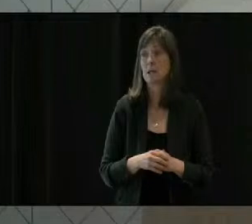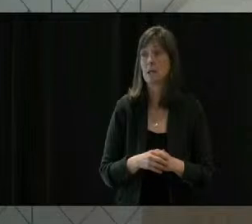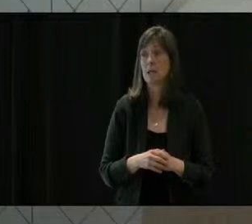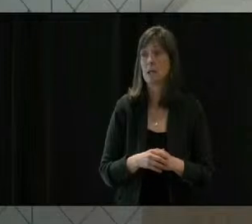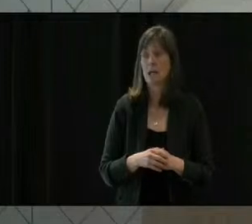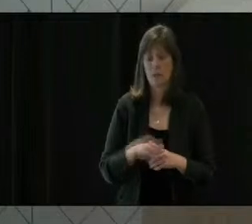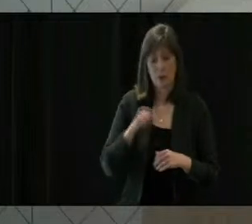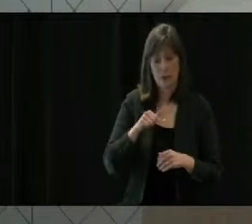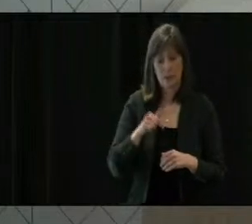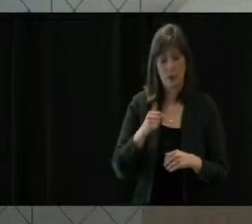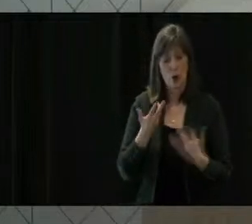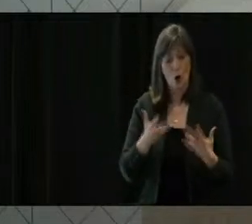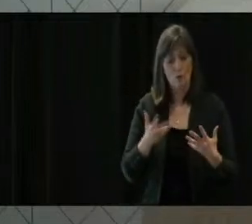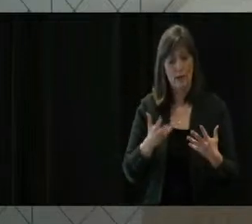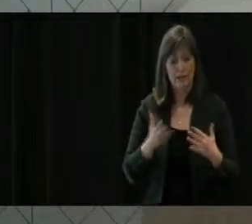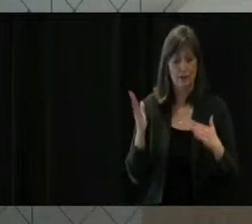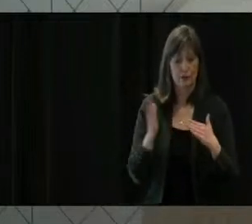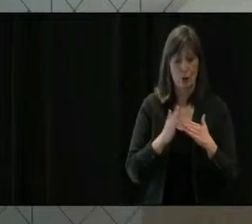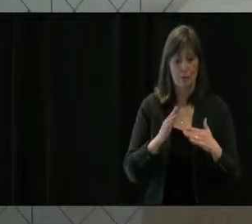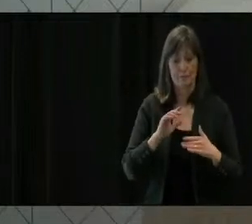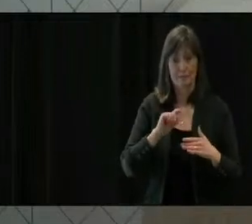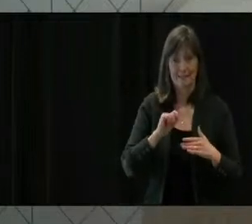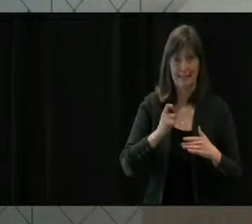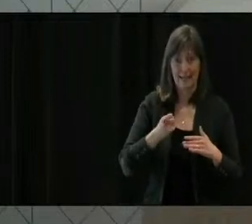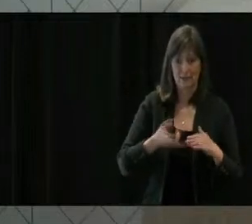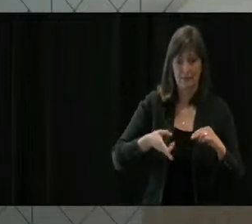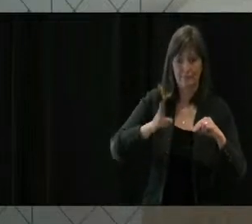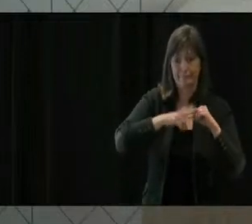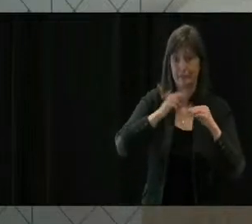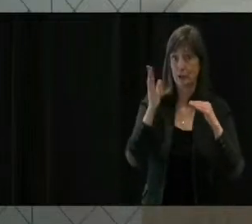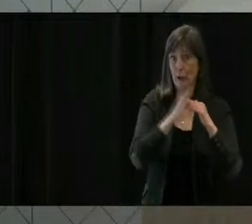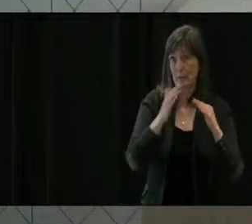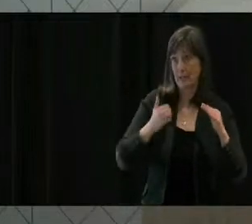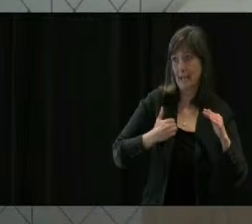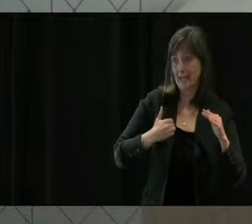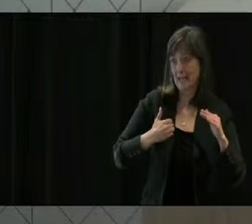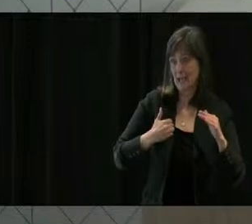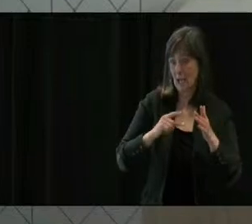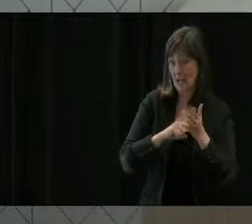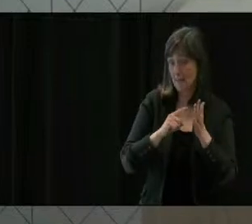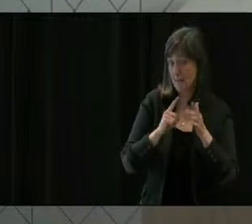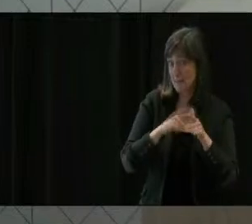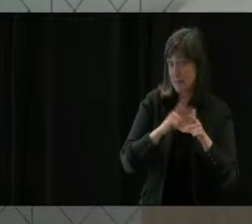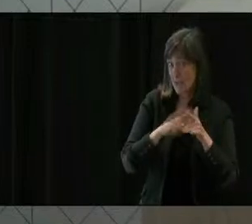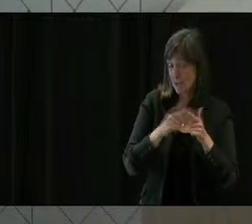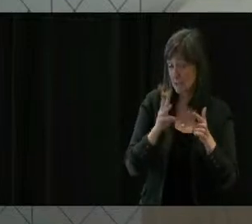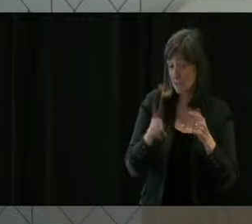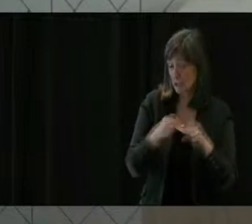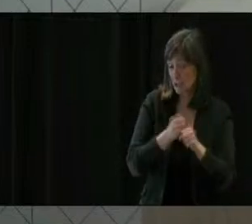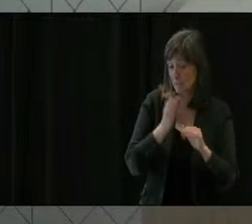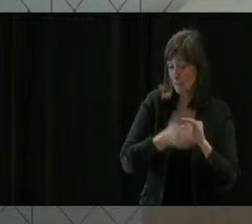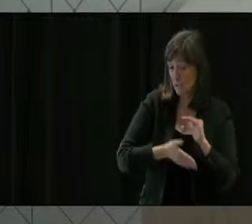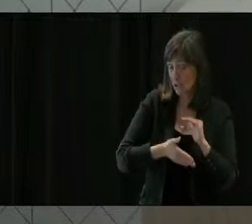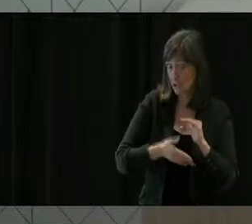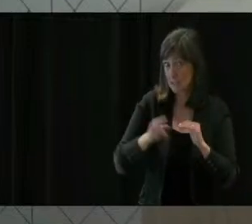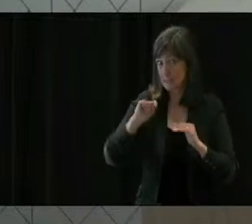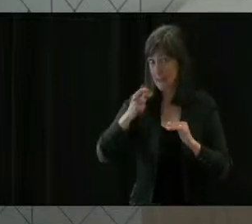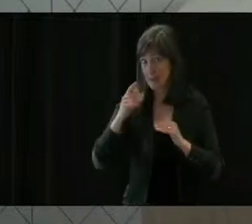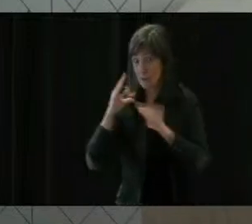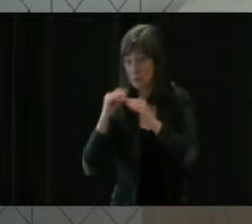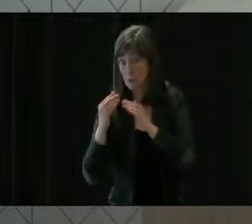province then. This six-year period, and then what? We just remove that, or what would be the indication to go forward from